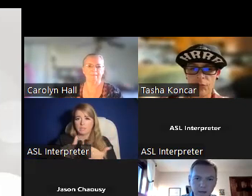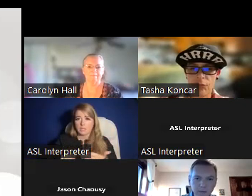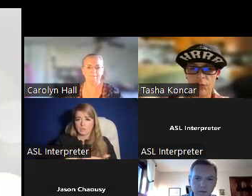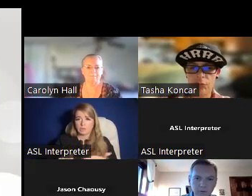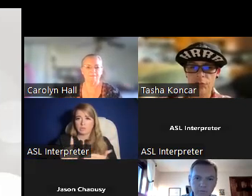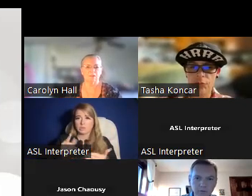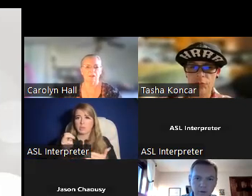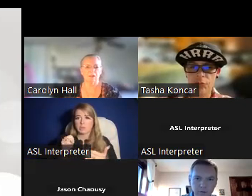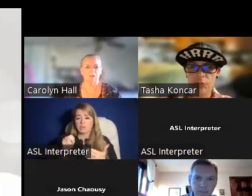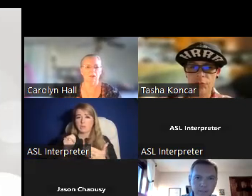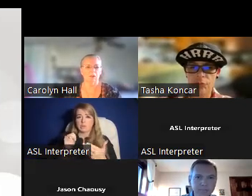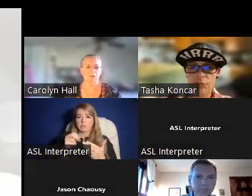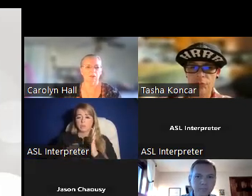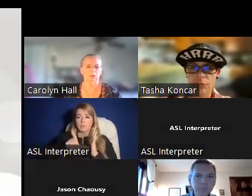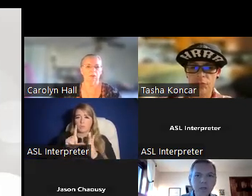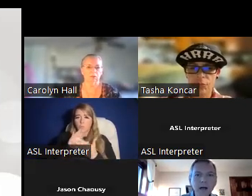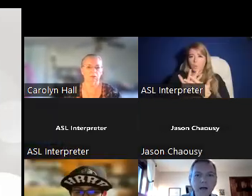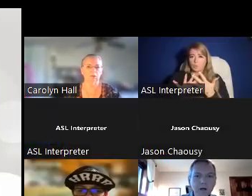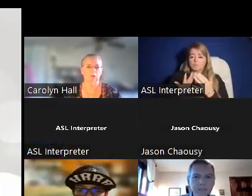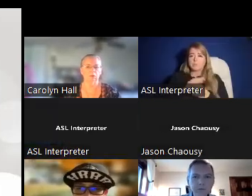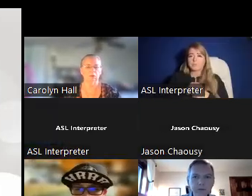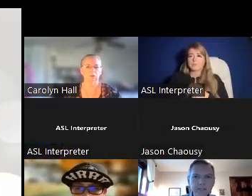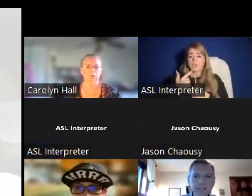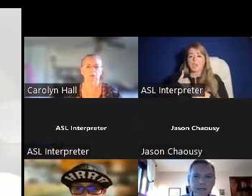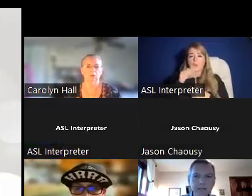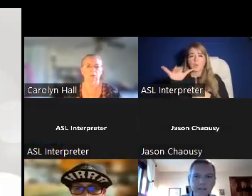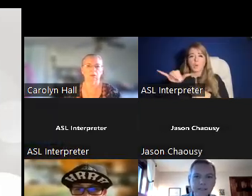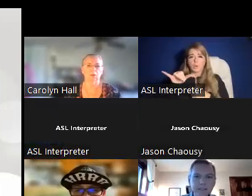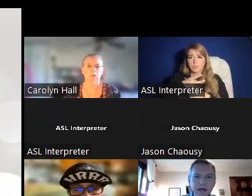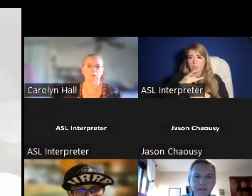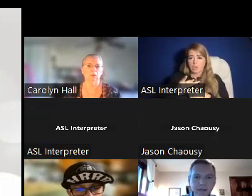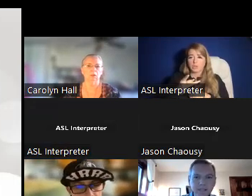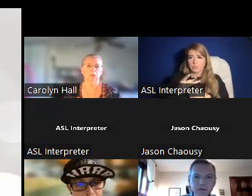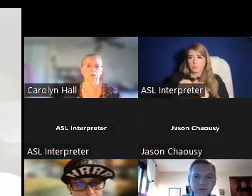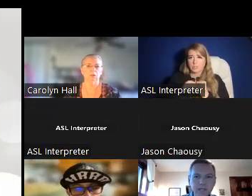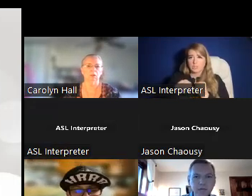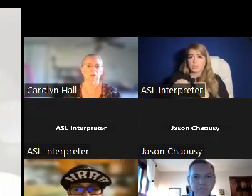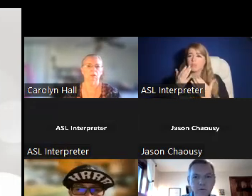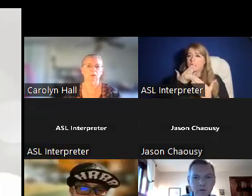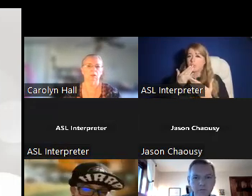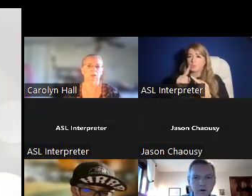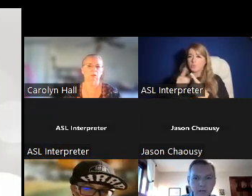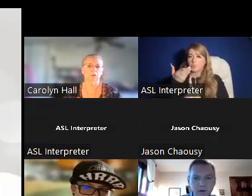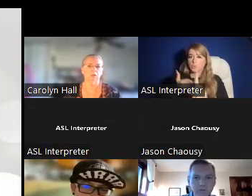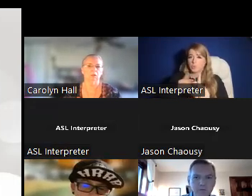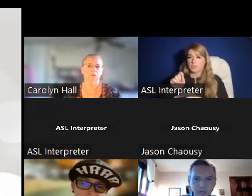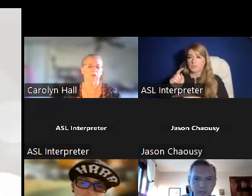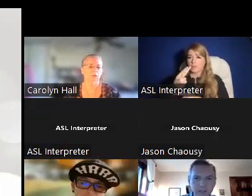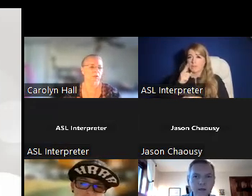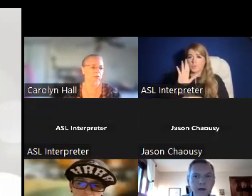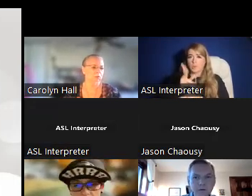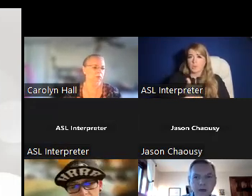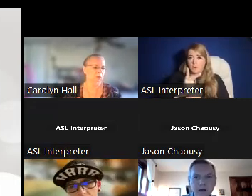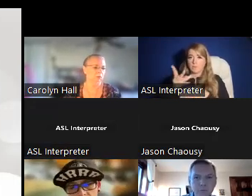then review those. I would also extend his thanks to you, Seth, for your very careful